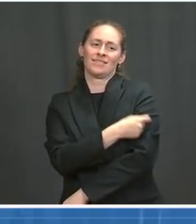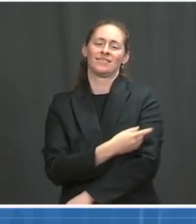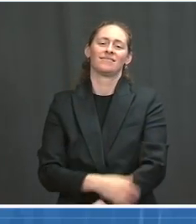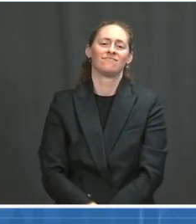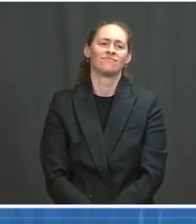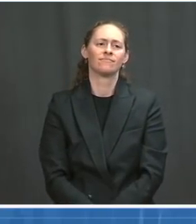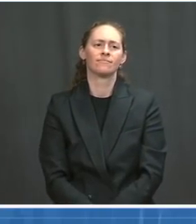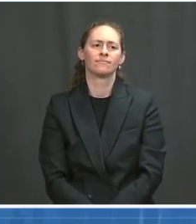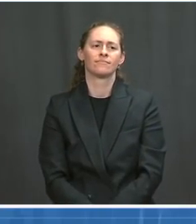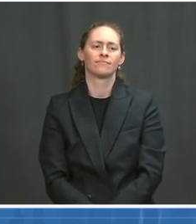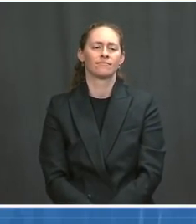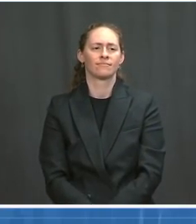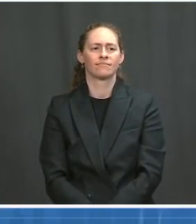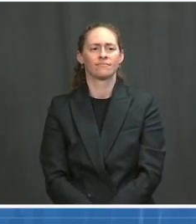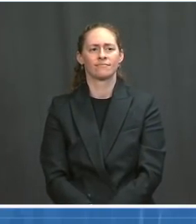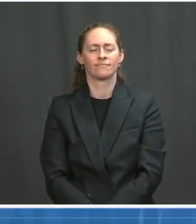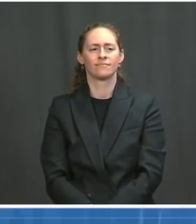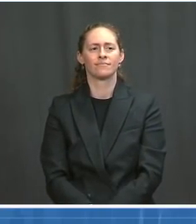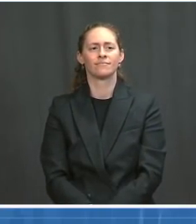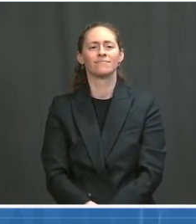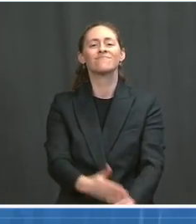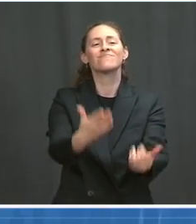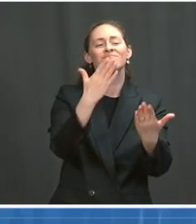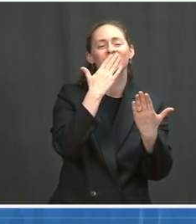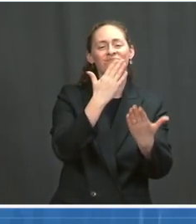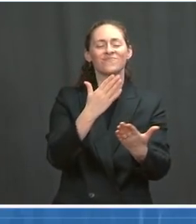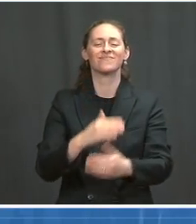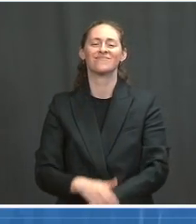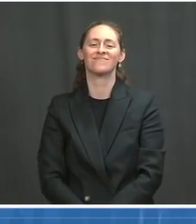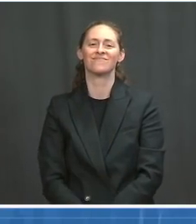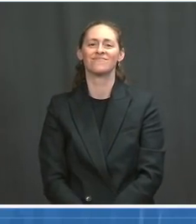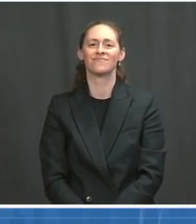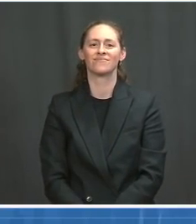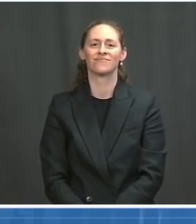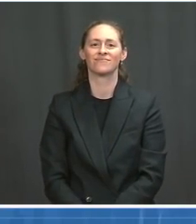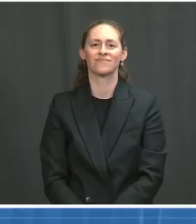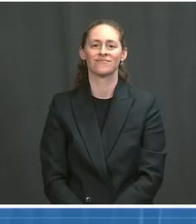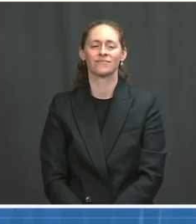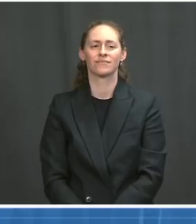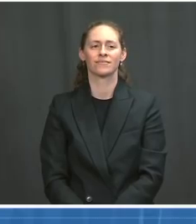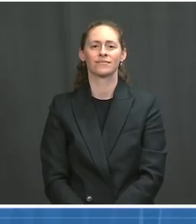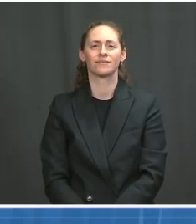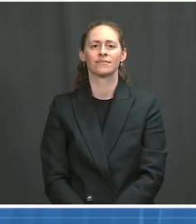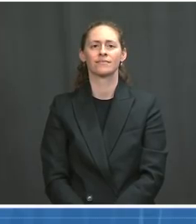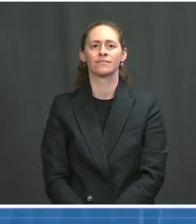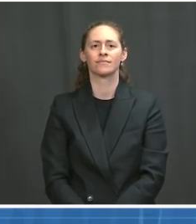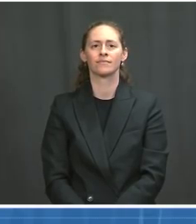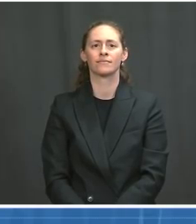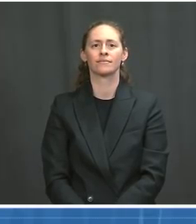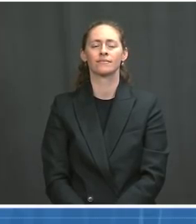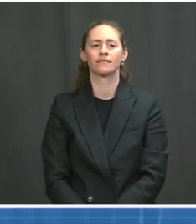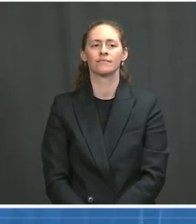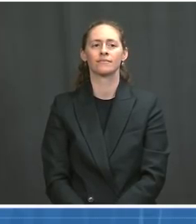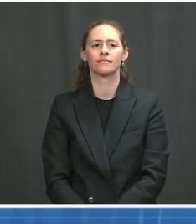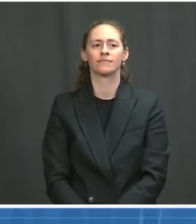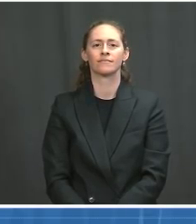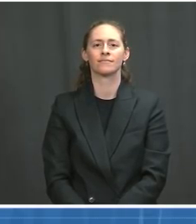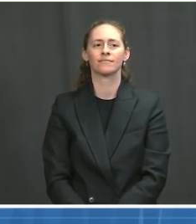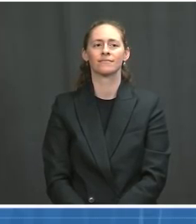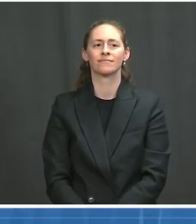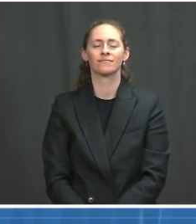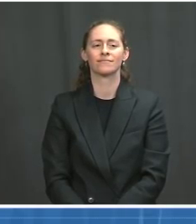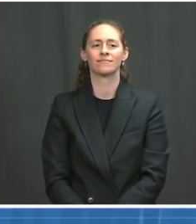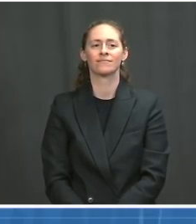the pandemic. Thank you for your time. I'll look forward to your questions. Back to you, Jeff. Thanks, doctors. Let's open it up for